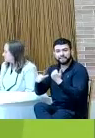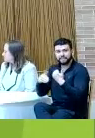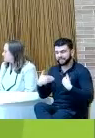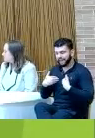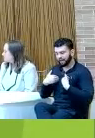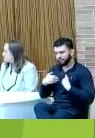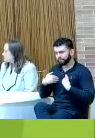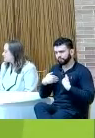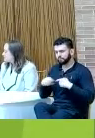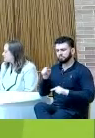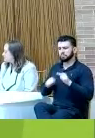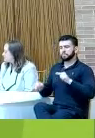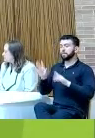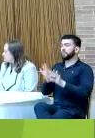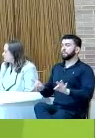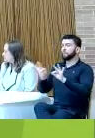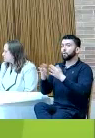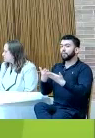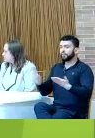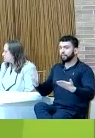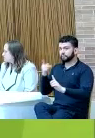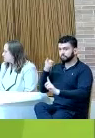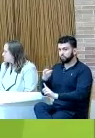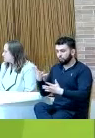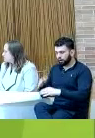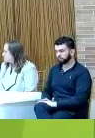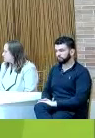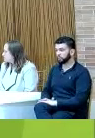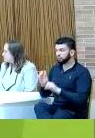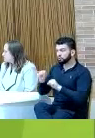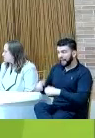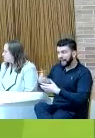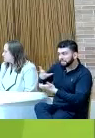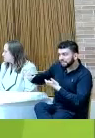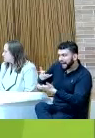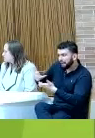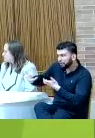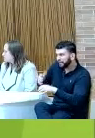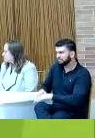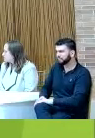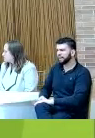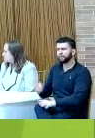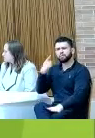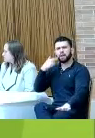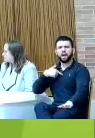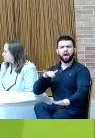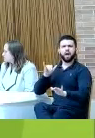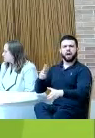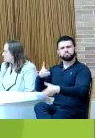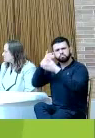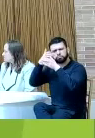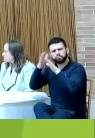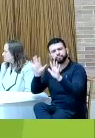thing here is to always remember there are ways to collaborate even when you think you're hearing a no there are ways to